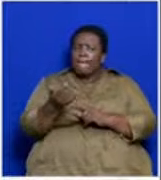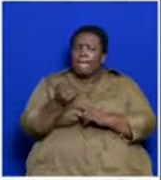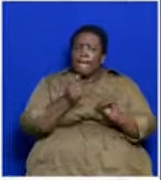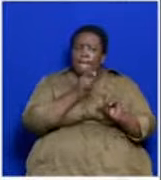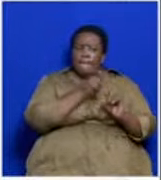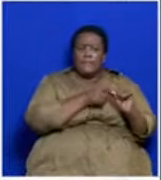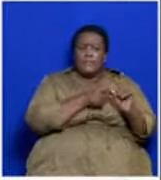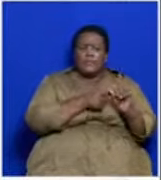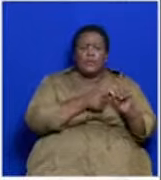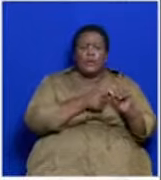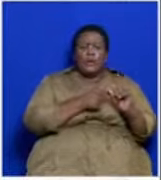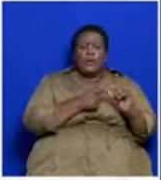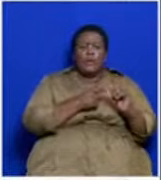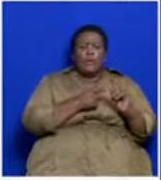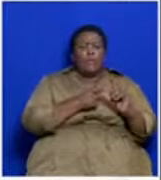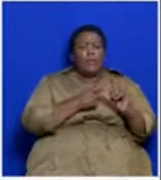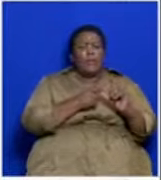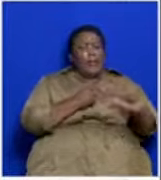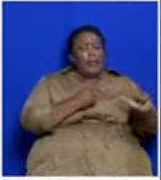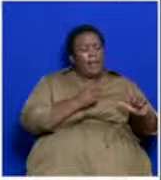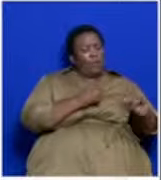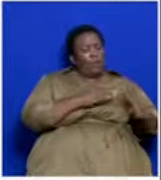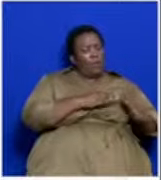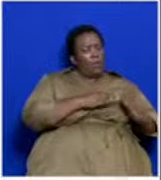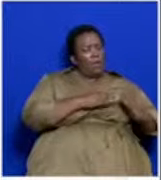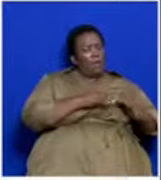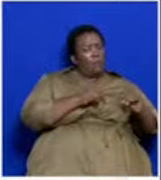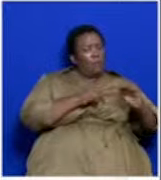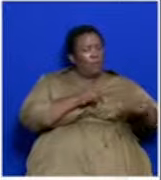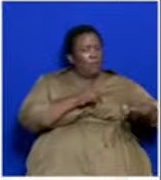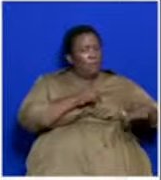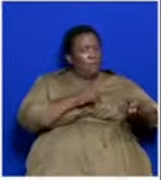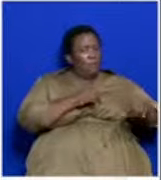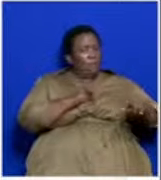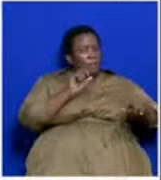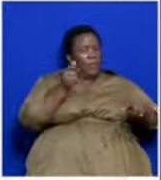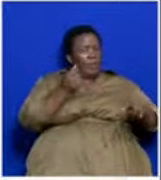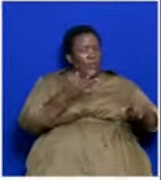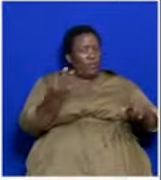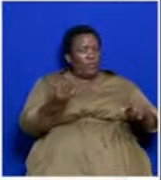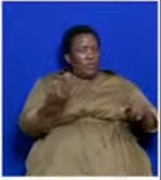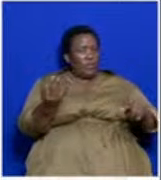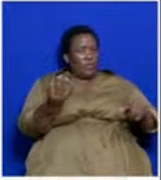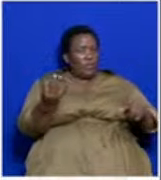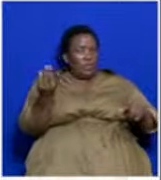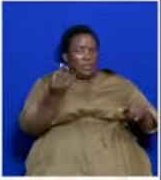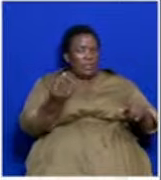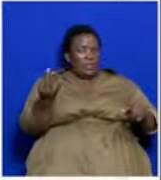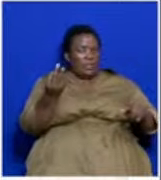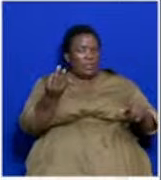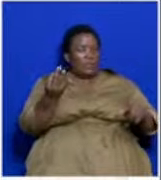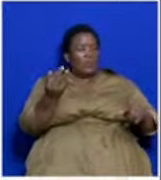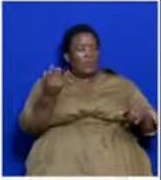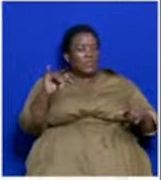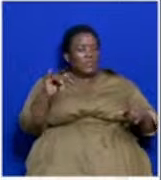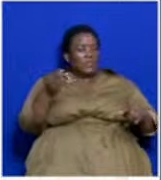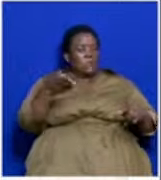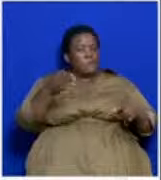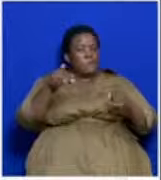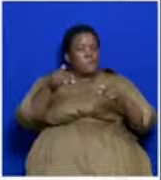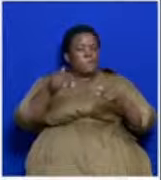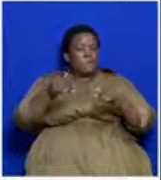the photograph, and the 3 other people, Van der Walt, Stolz, and Mackenzie, still around the table. Is that correct?